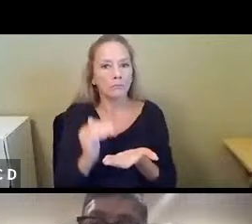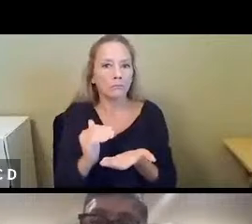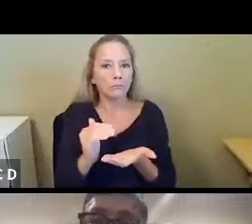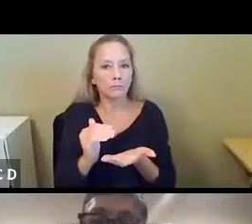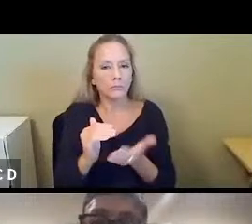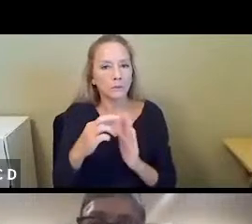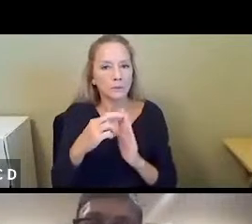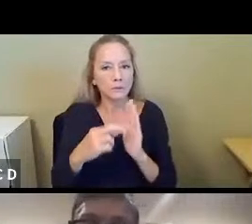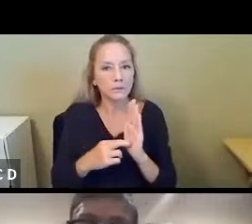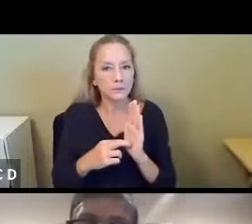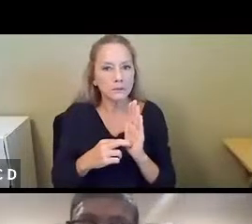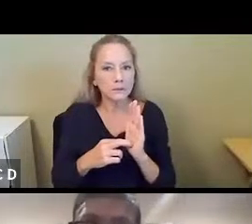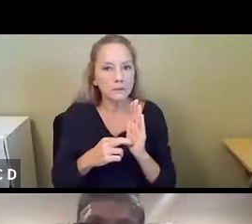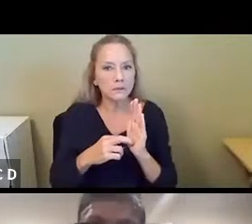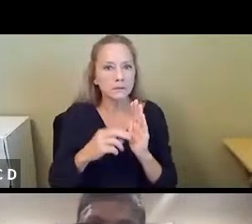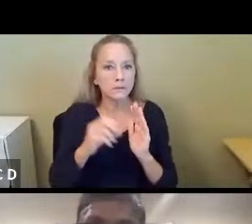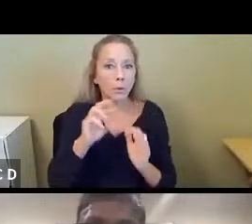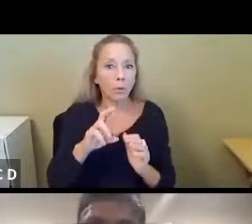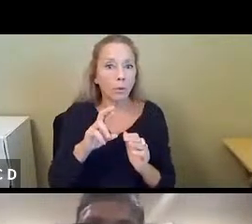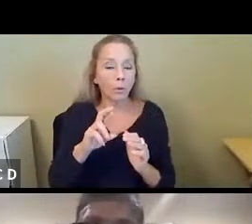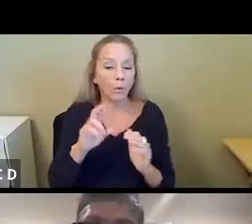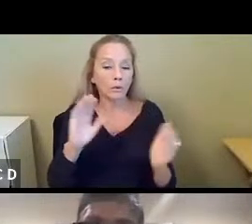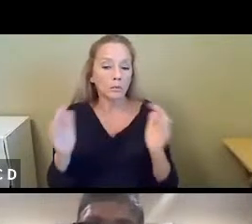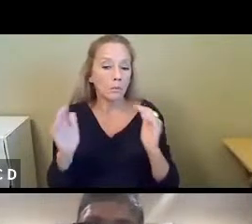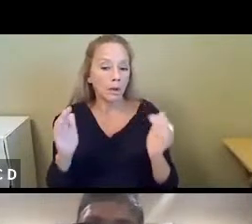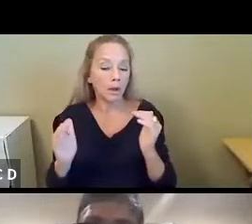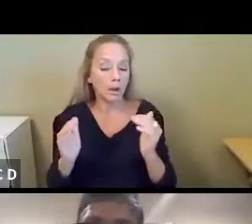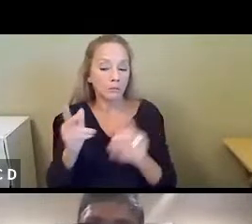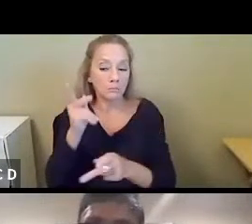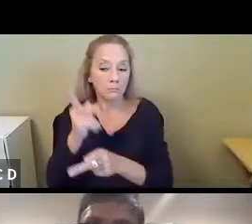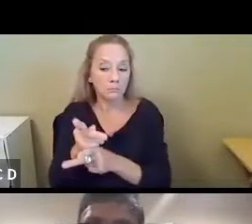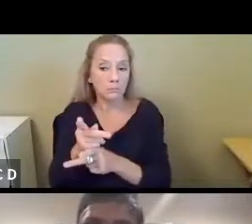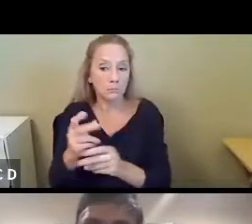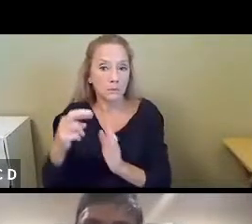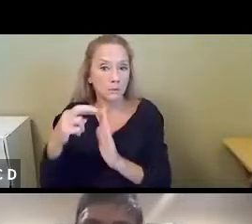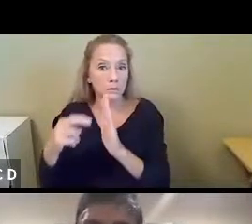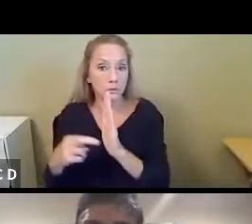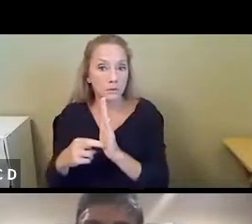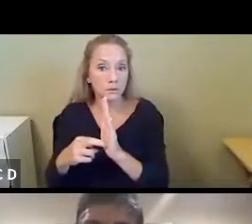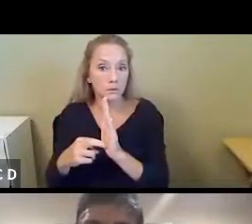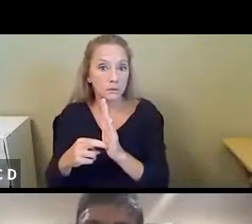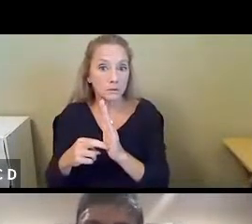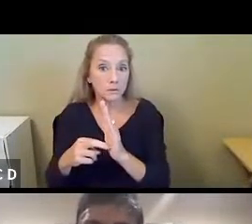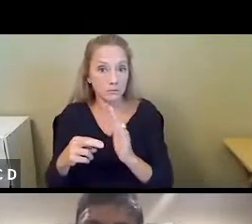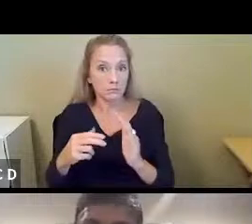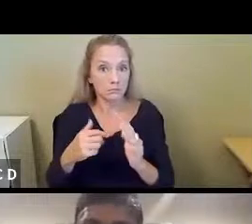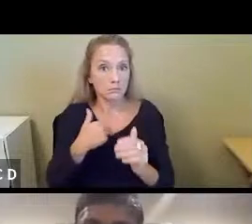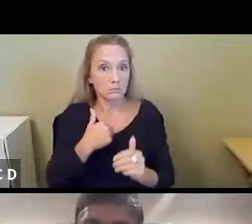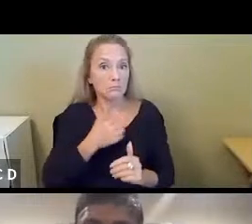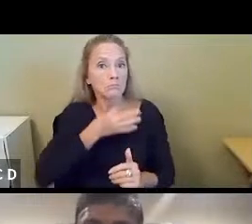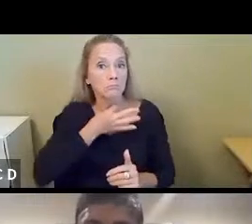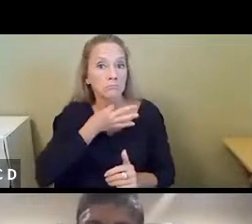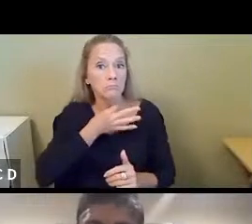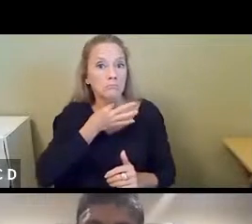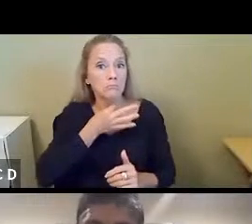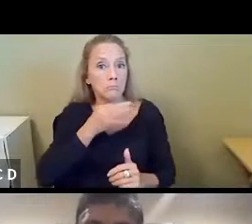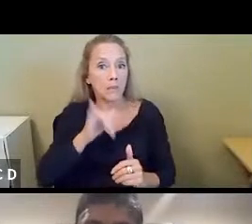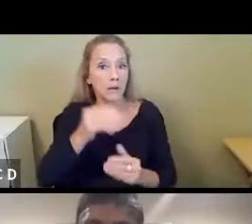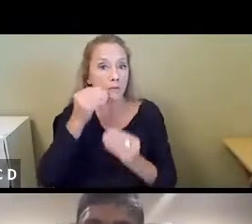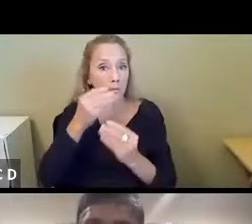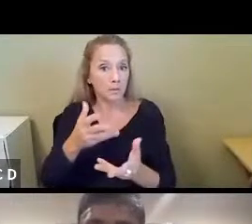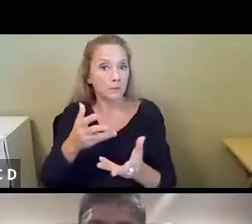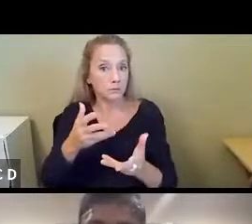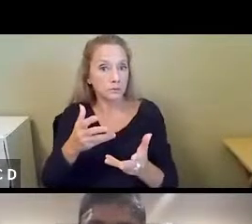restrictions or keeping restrictions. Might just be interesting to see because that data will be around us, at least in some of the